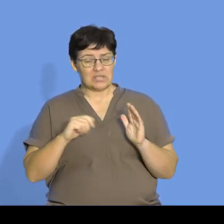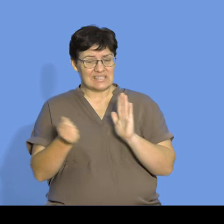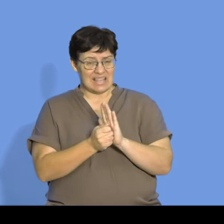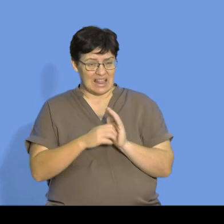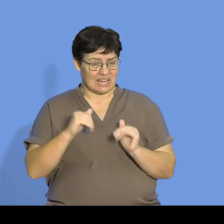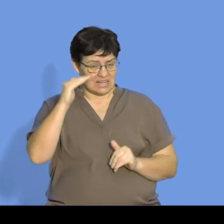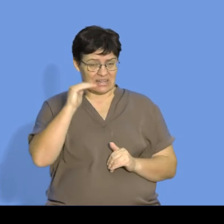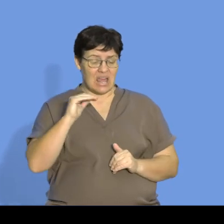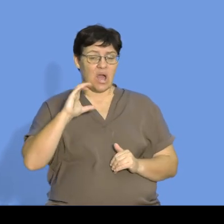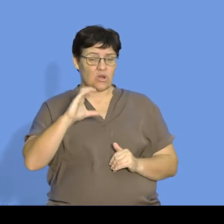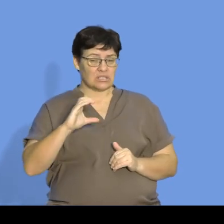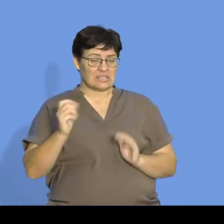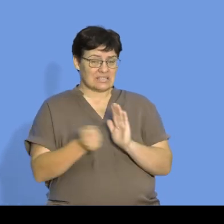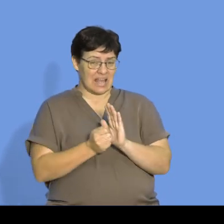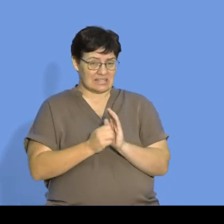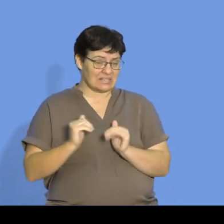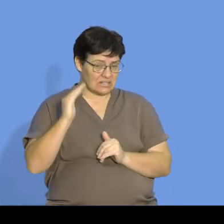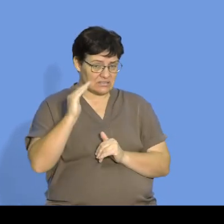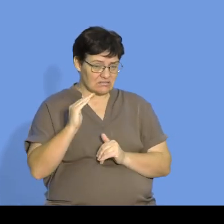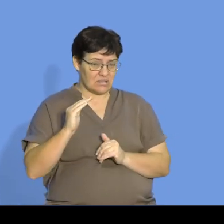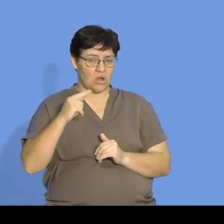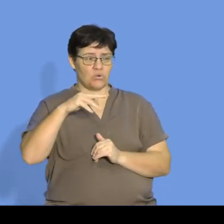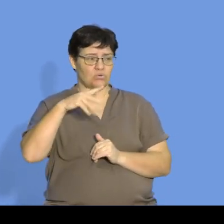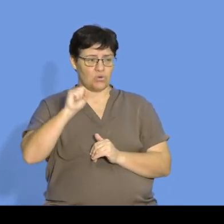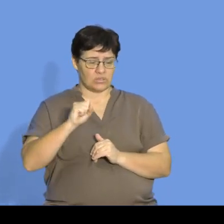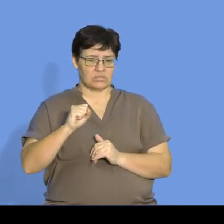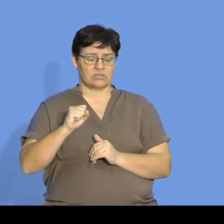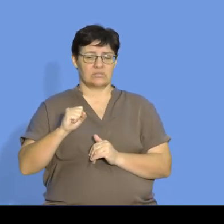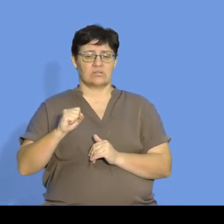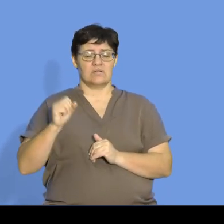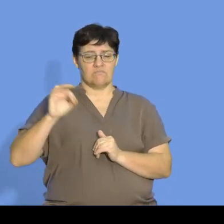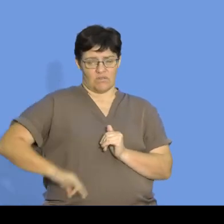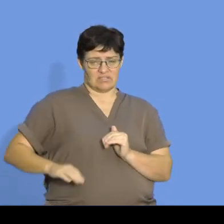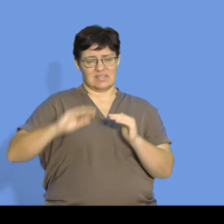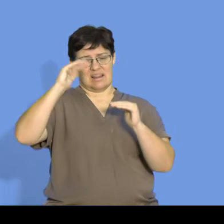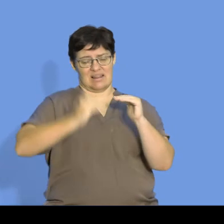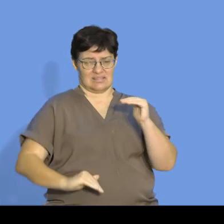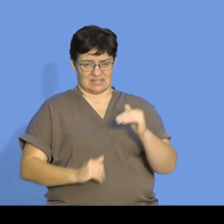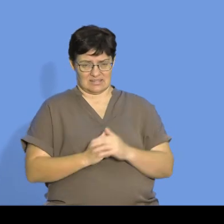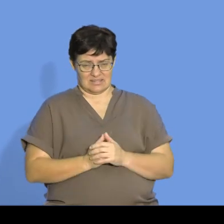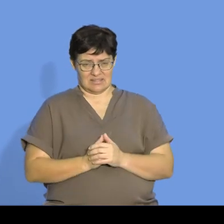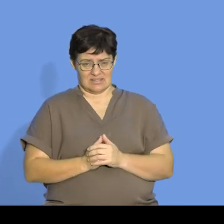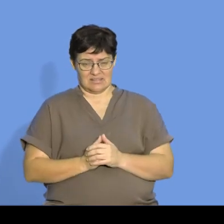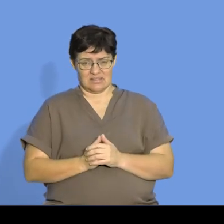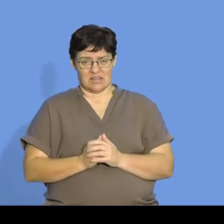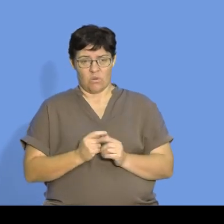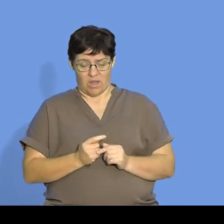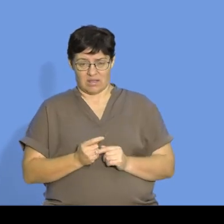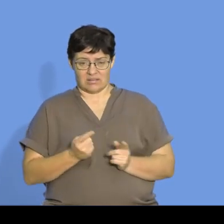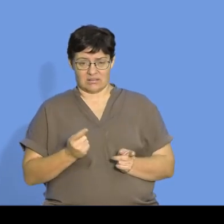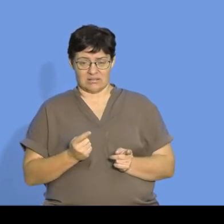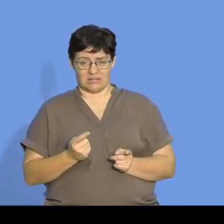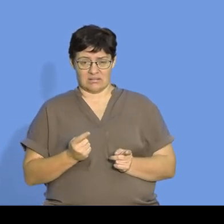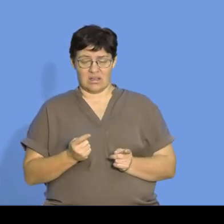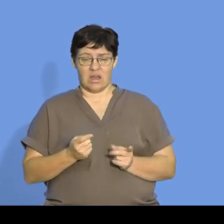sales increased, right? And if your cost of sales increases, your gross profit decreases. Remember,